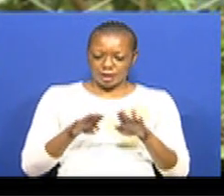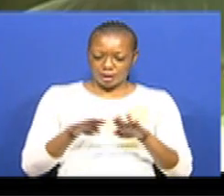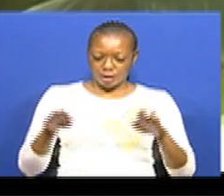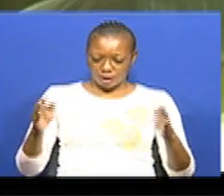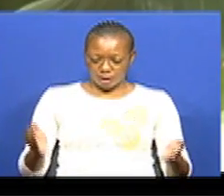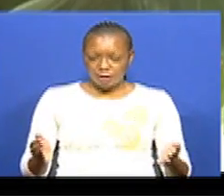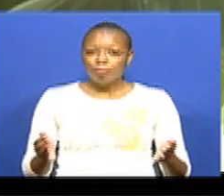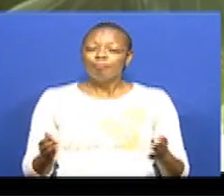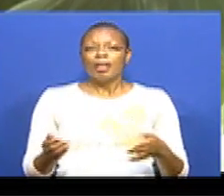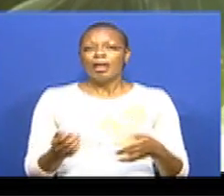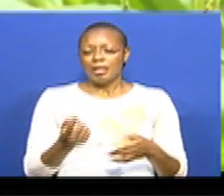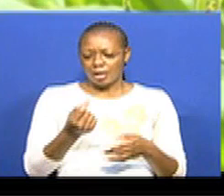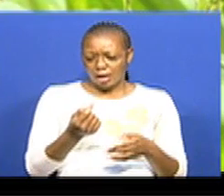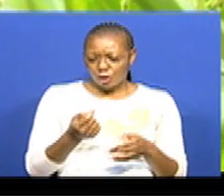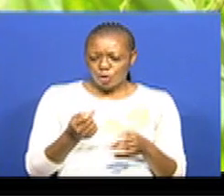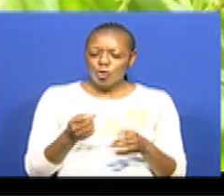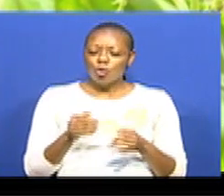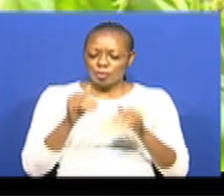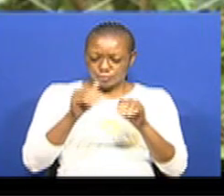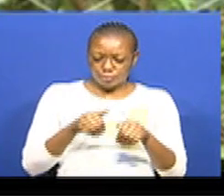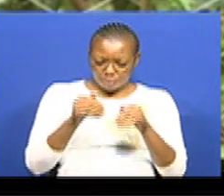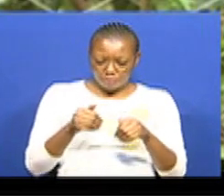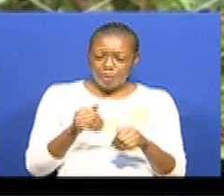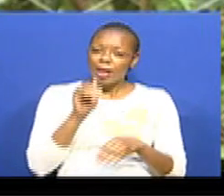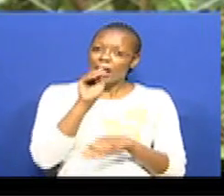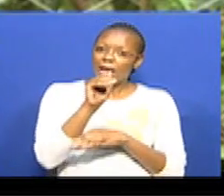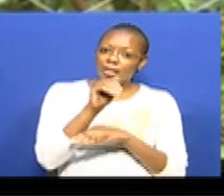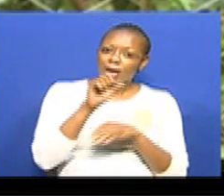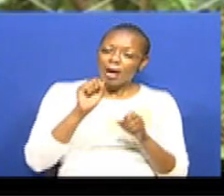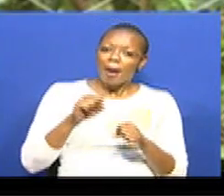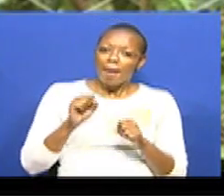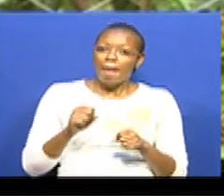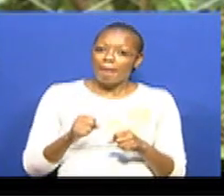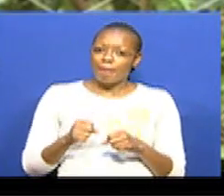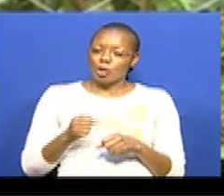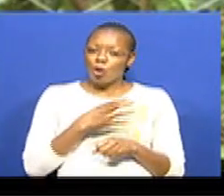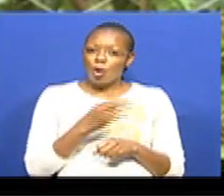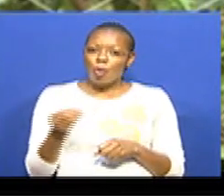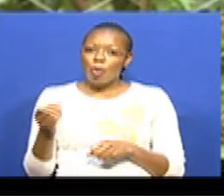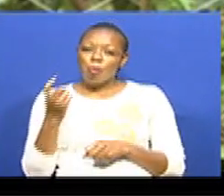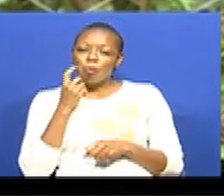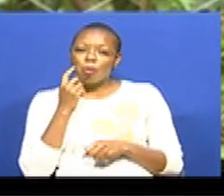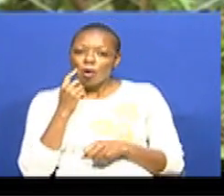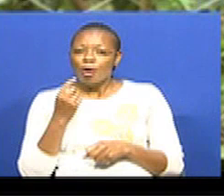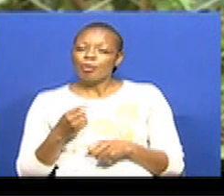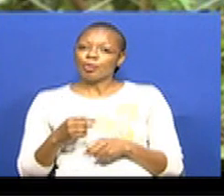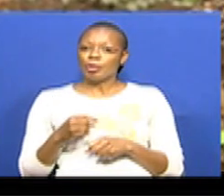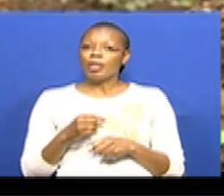must start. Then I asked him if he has the